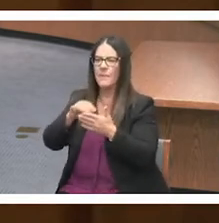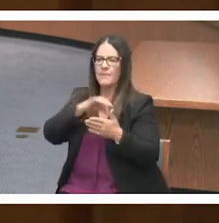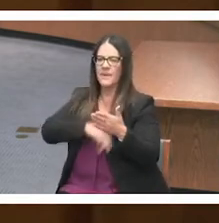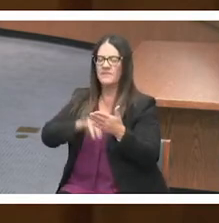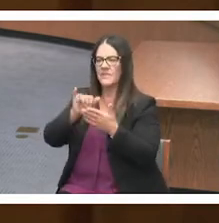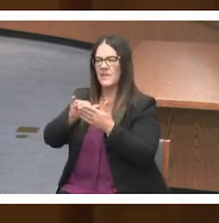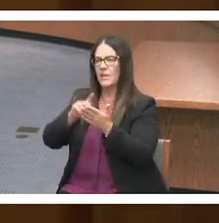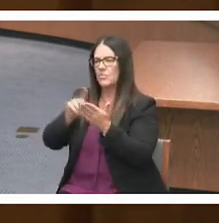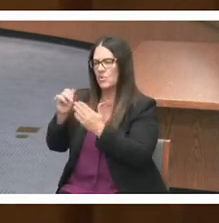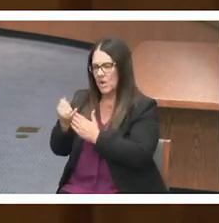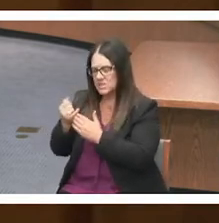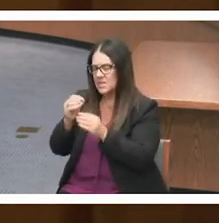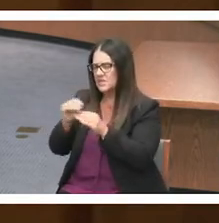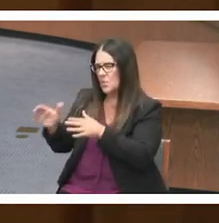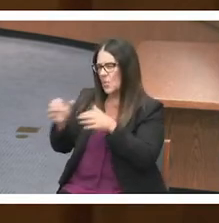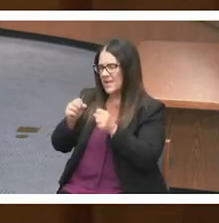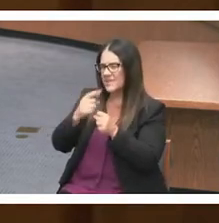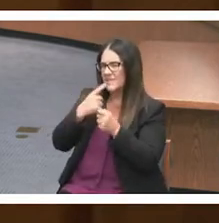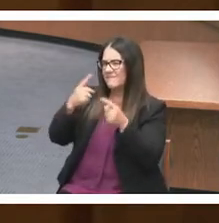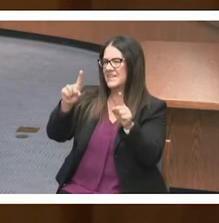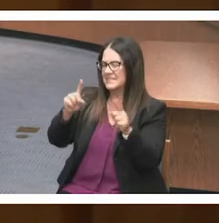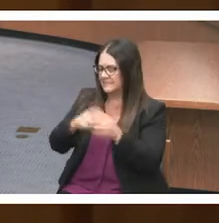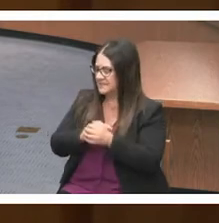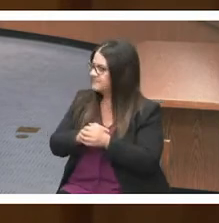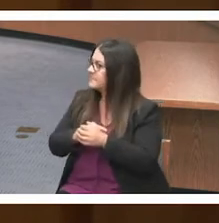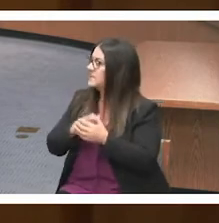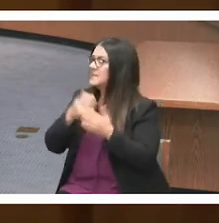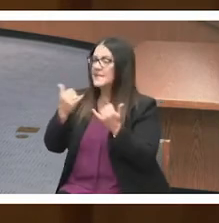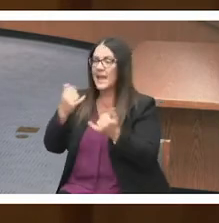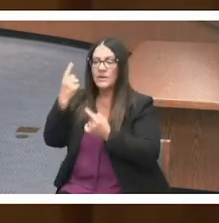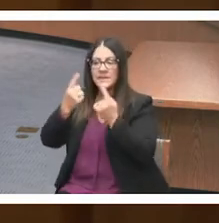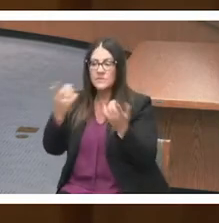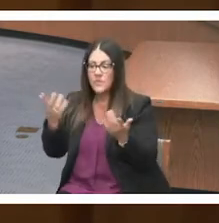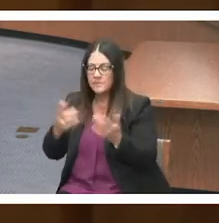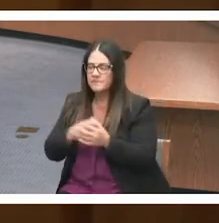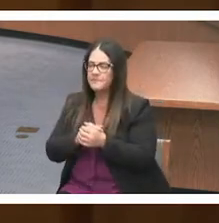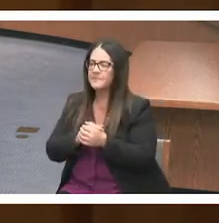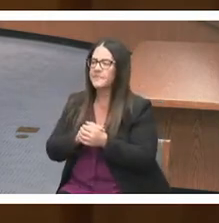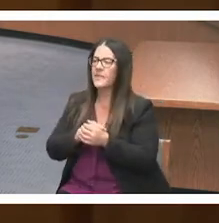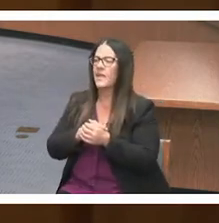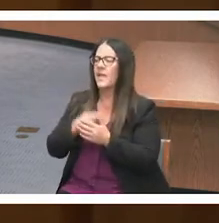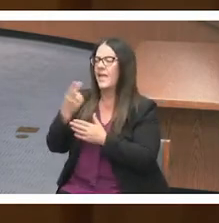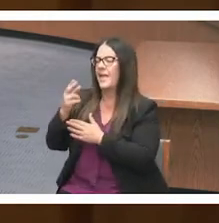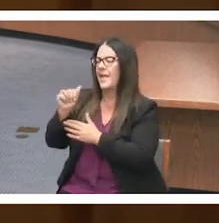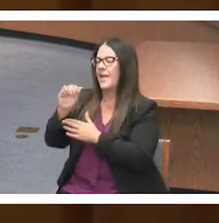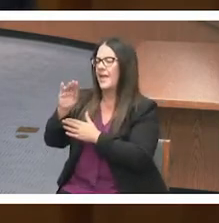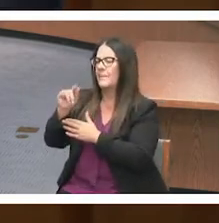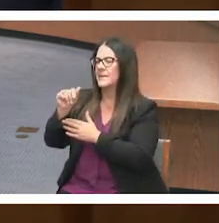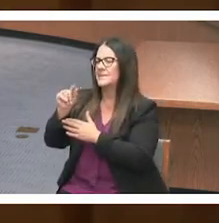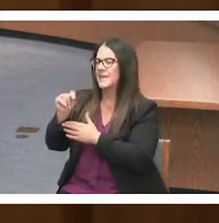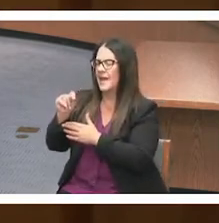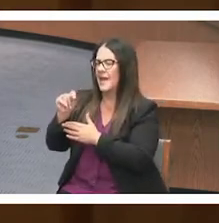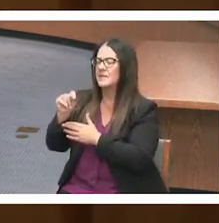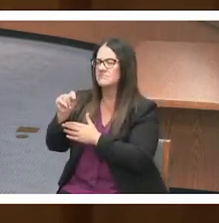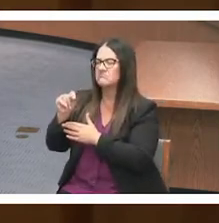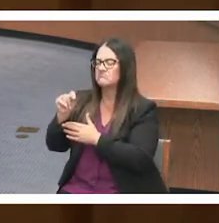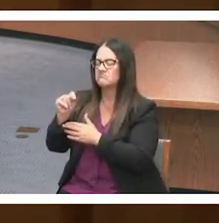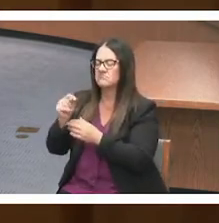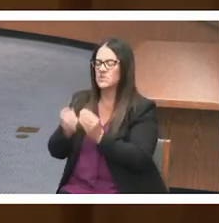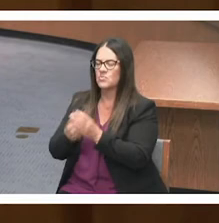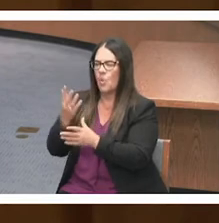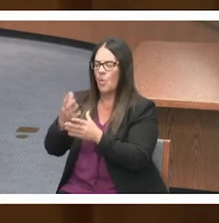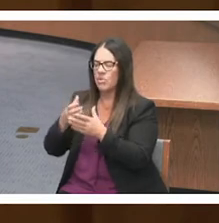cost effectively as they could. Consider this, permitting a habitat restoration project, let's say a floodplain